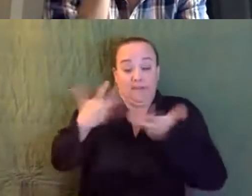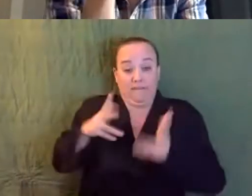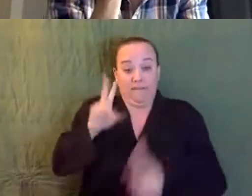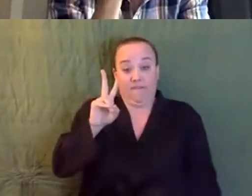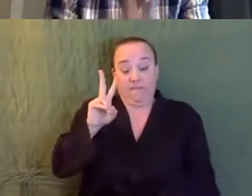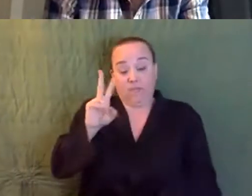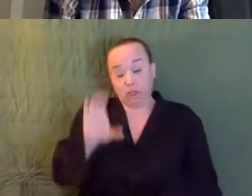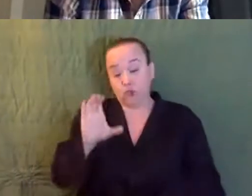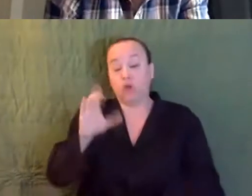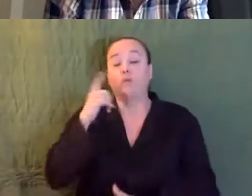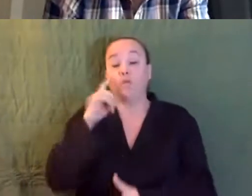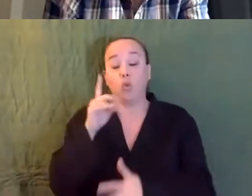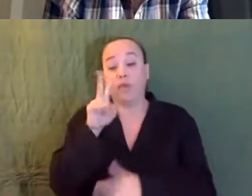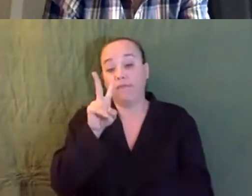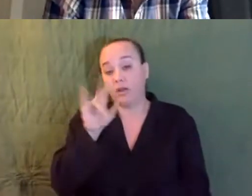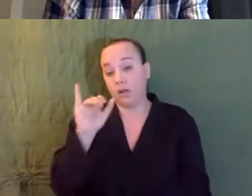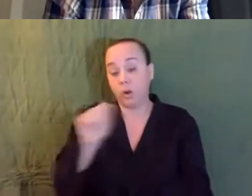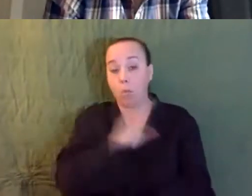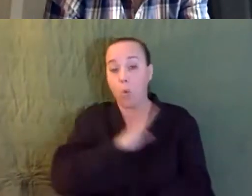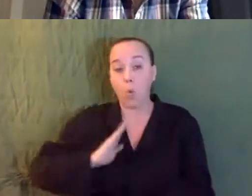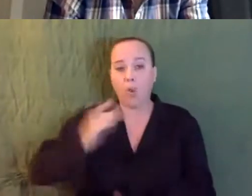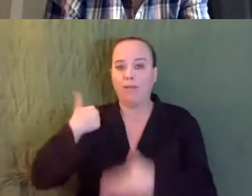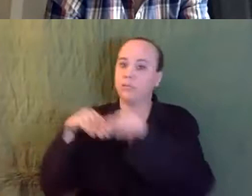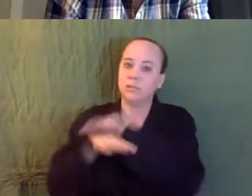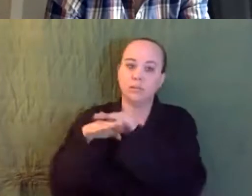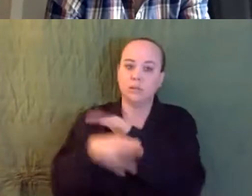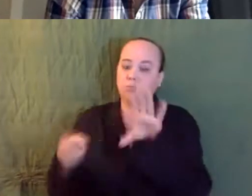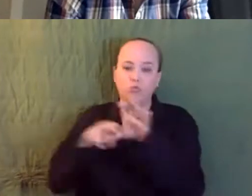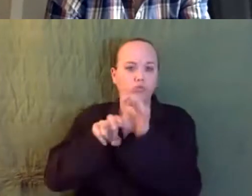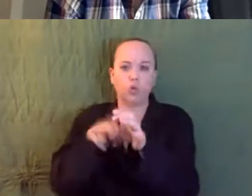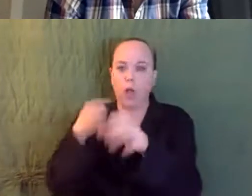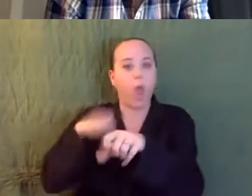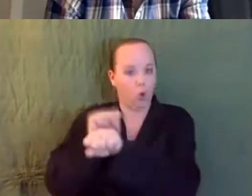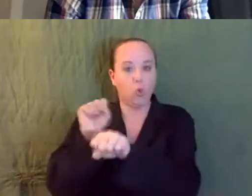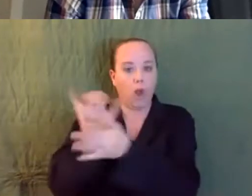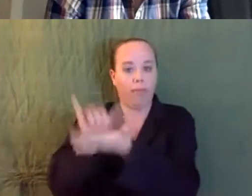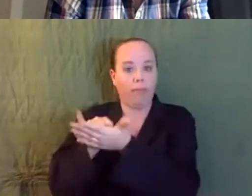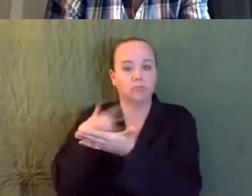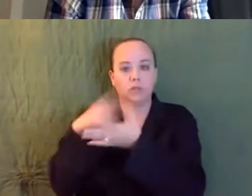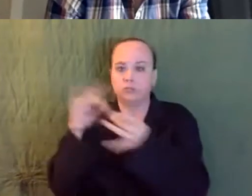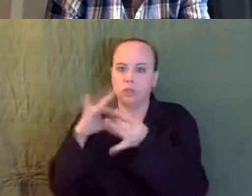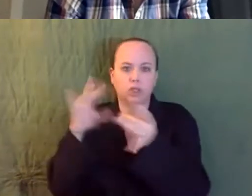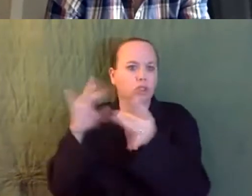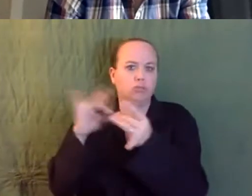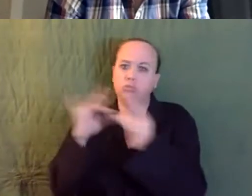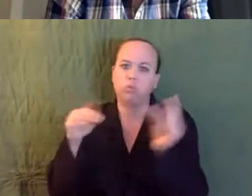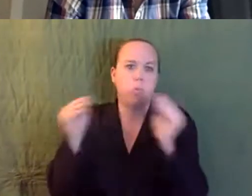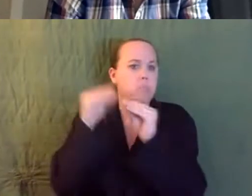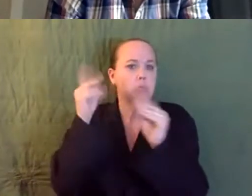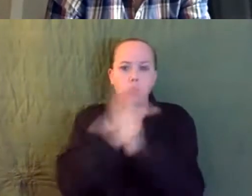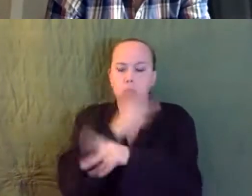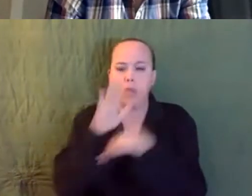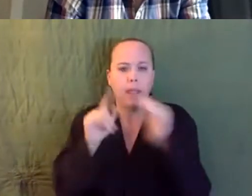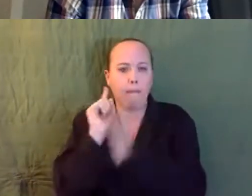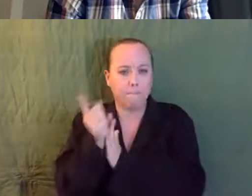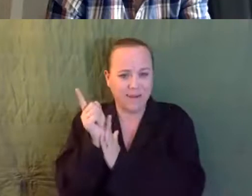of the VIA board, and accessible transit was one of the things that I worked on. So I can talk about this for way more than a minute, and that